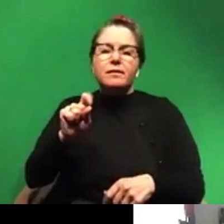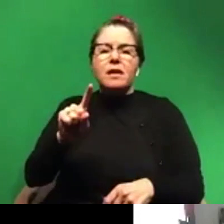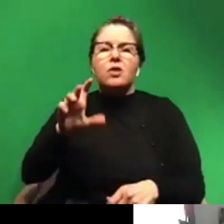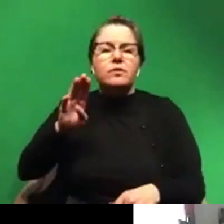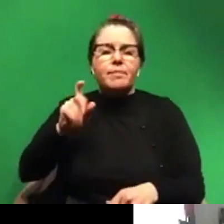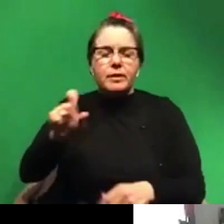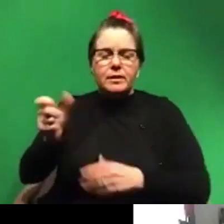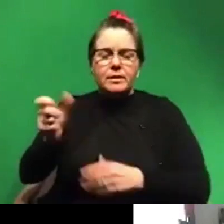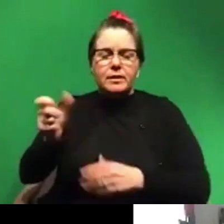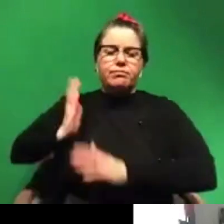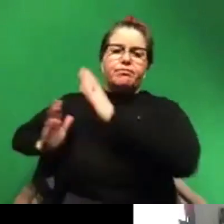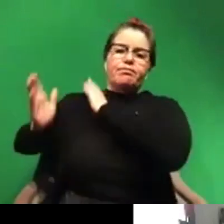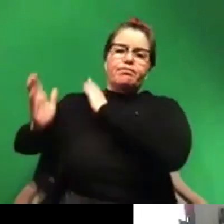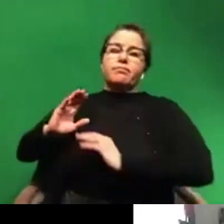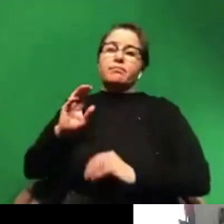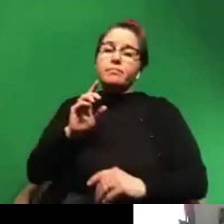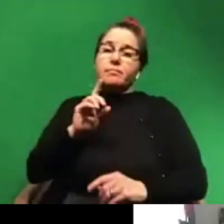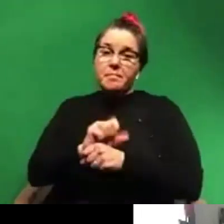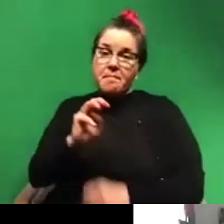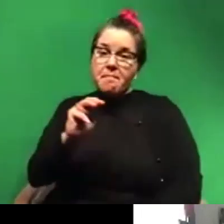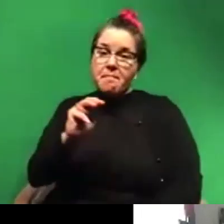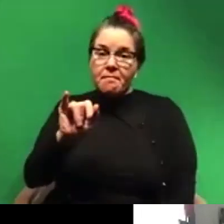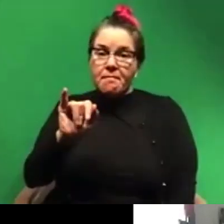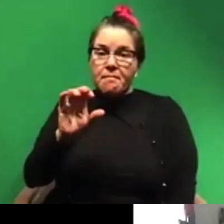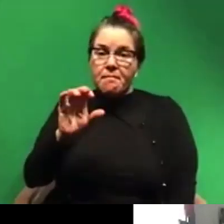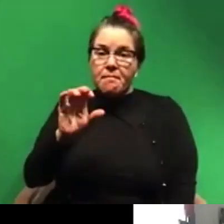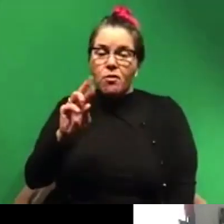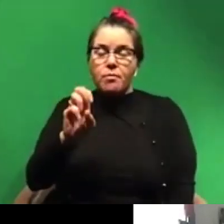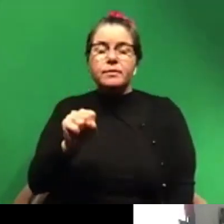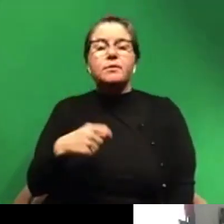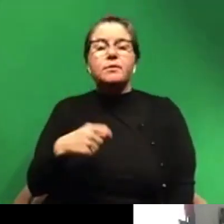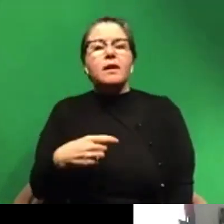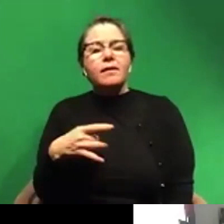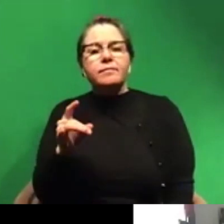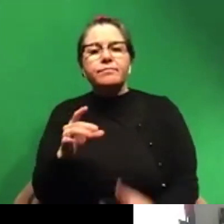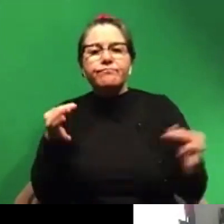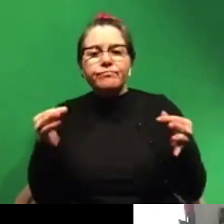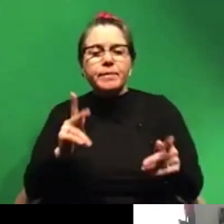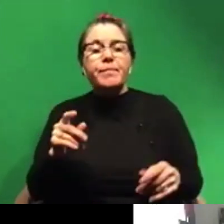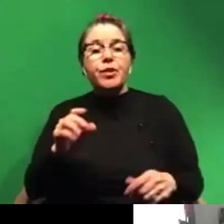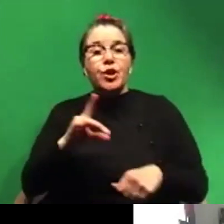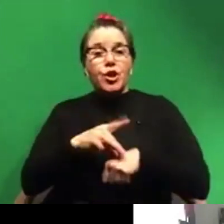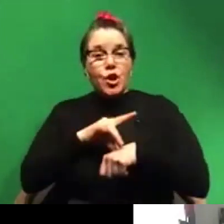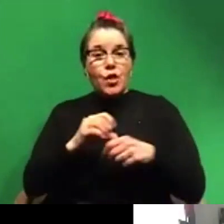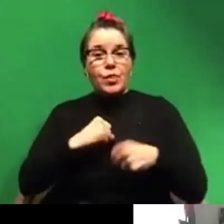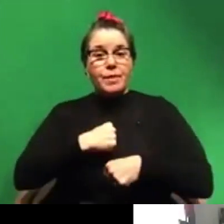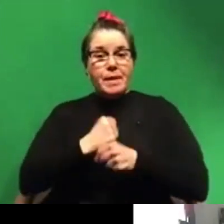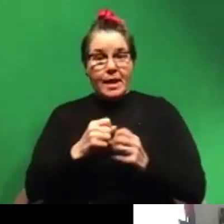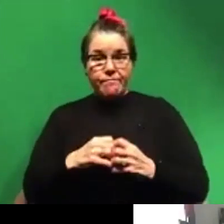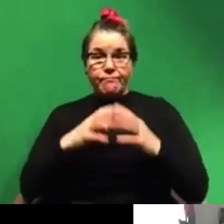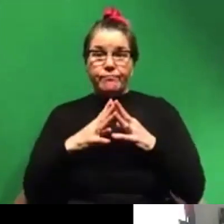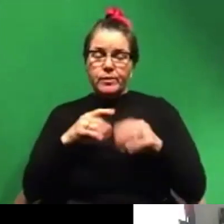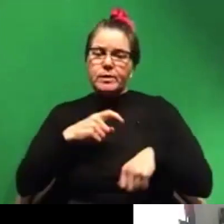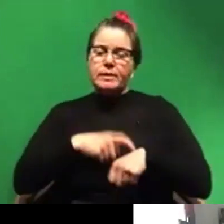years ago, were microbes. And so what I like to tell people is that the Earth was formed, and then some